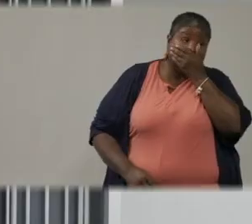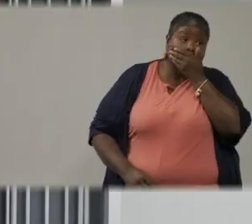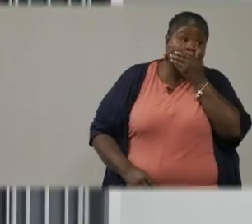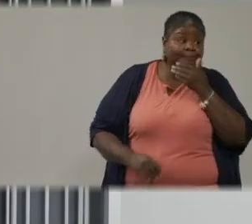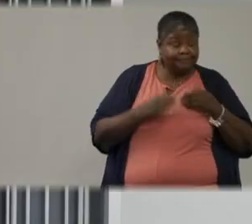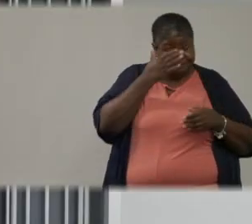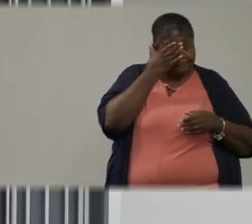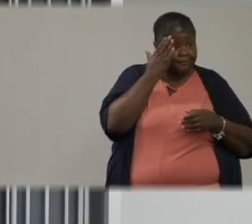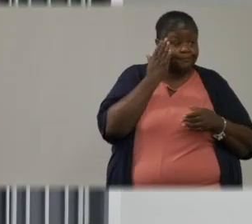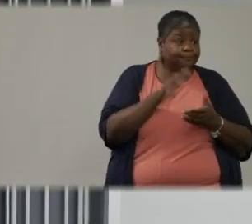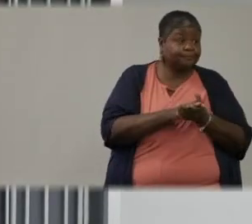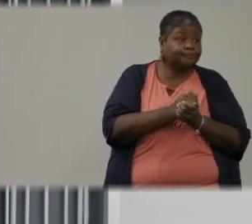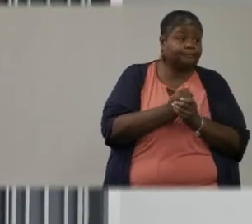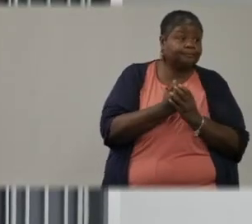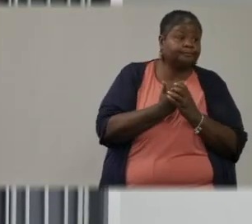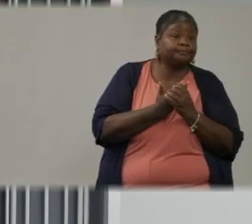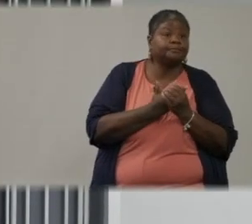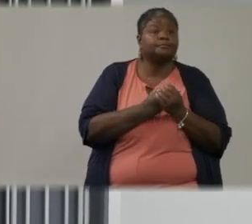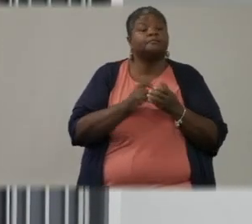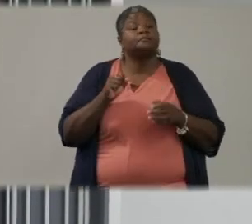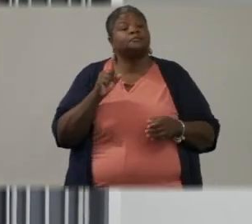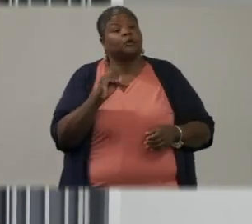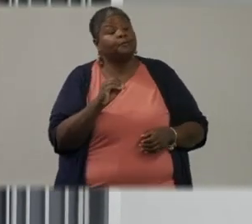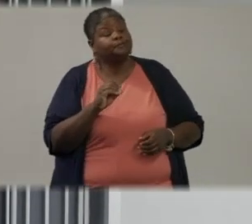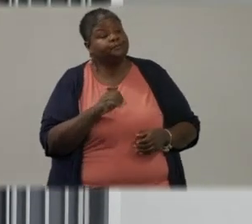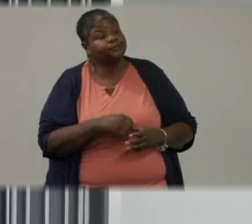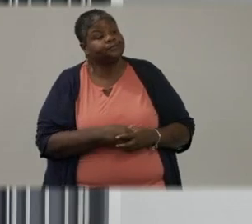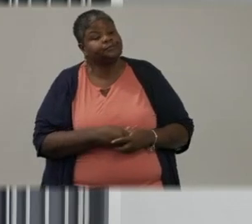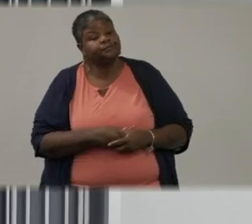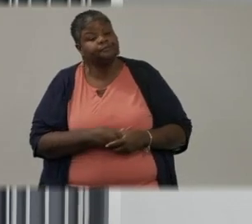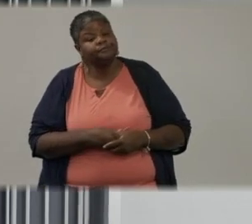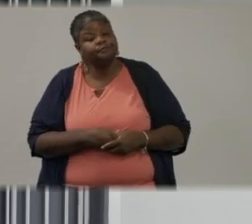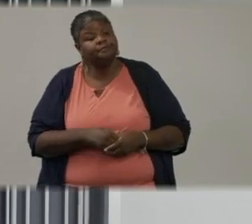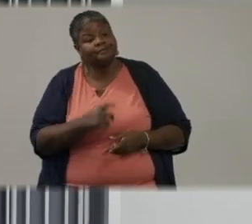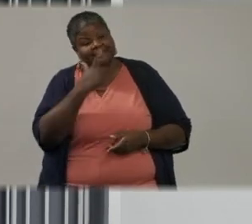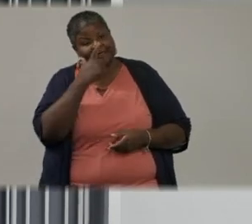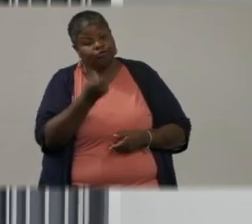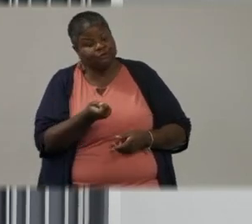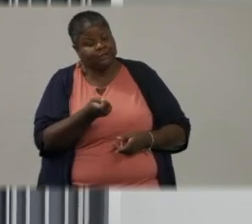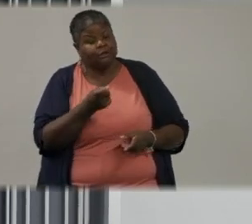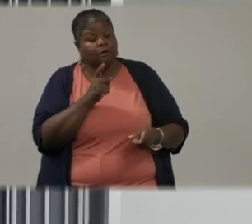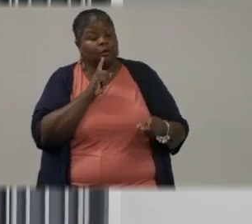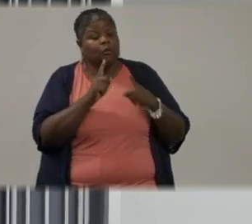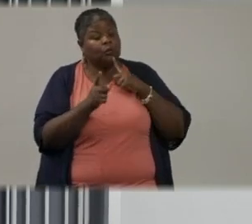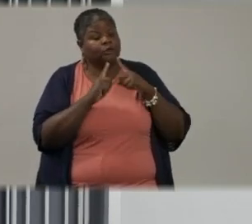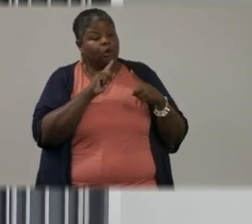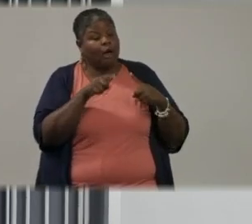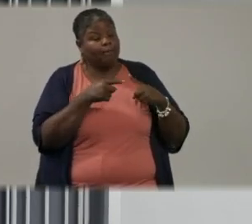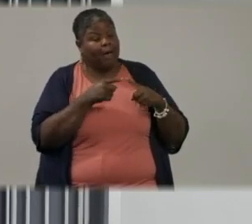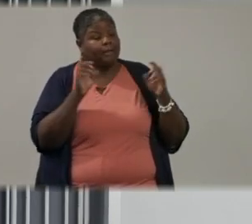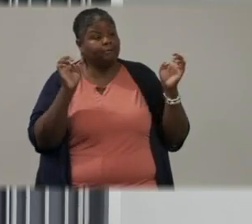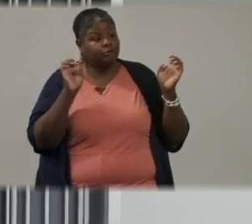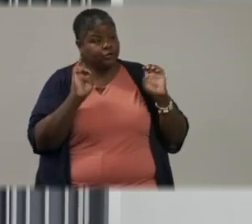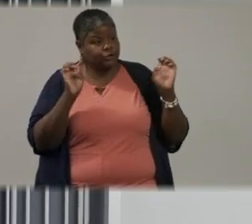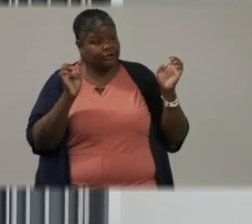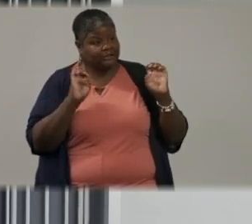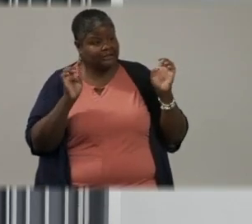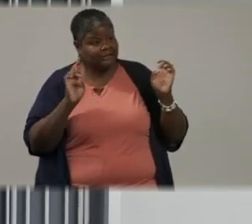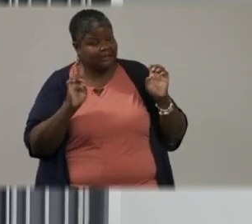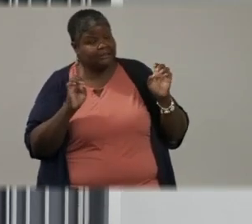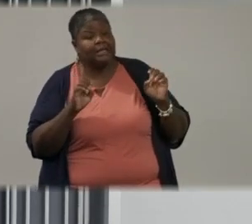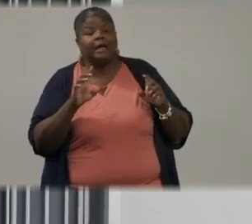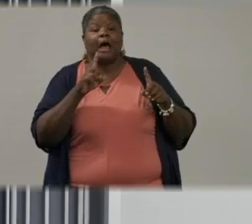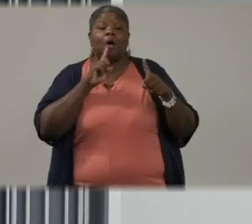Ed, you can applaud. So, it's interesting because we talk a lot about emergencies. I was talking to